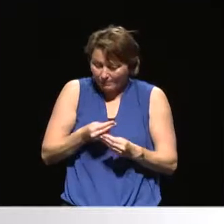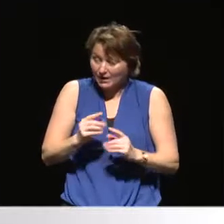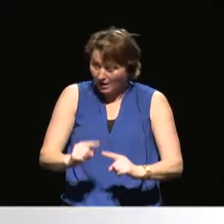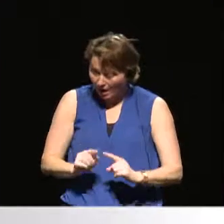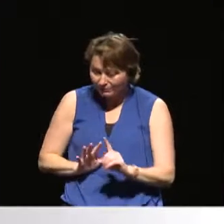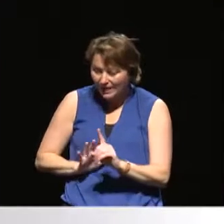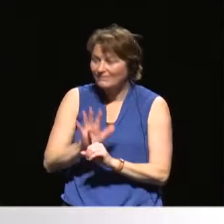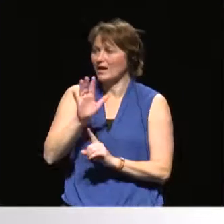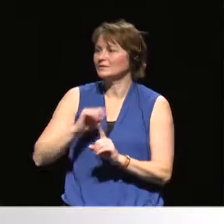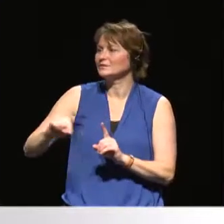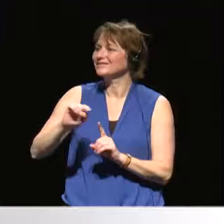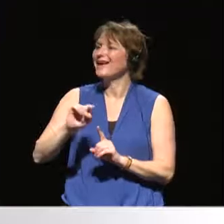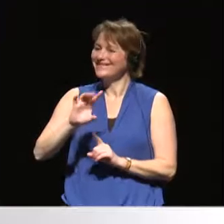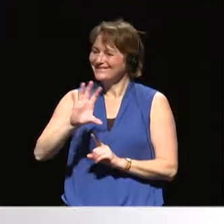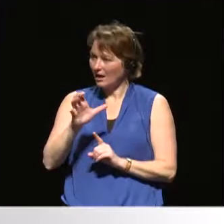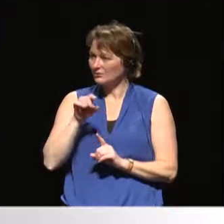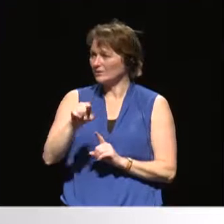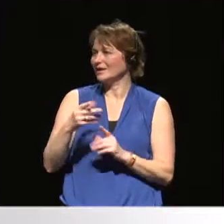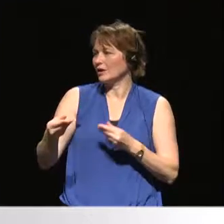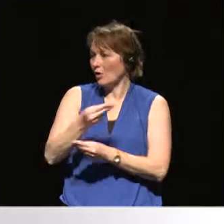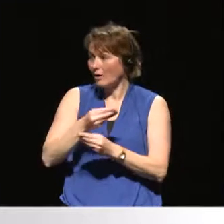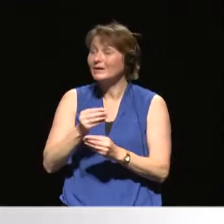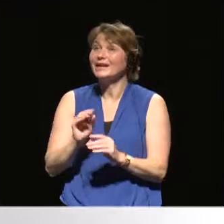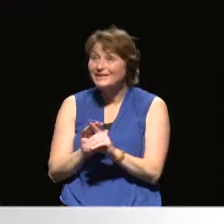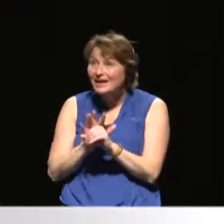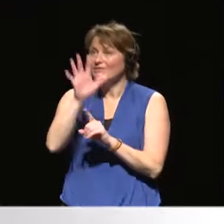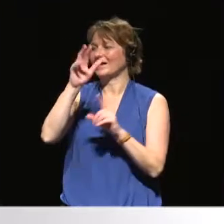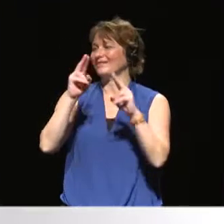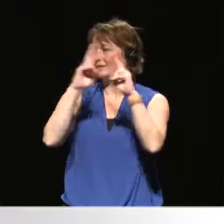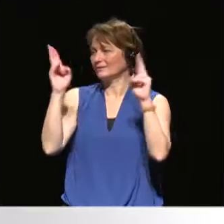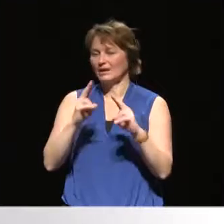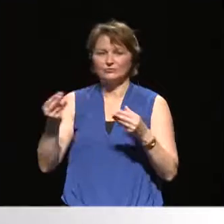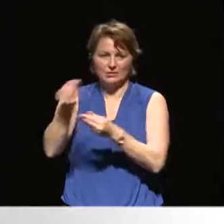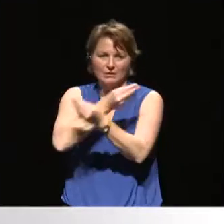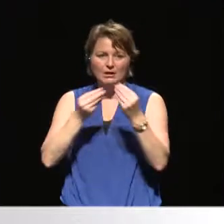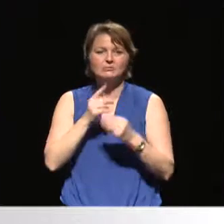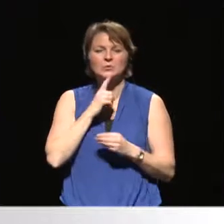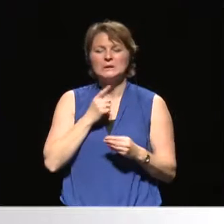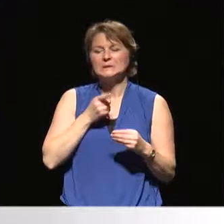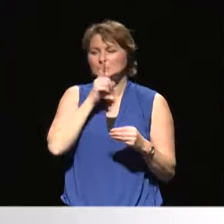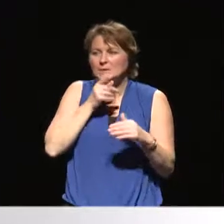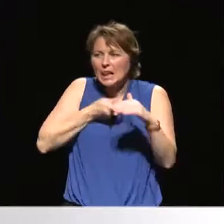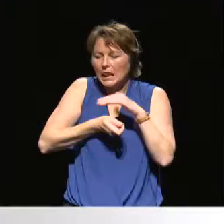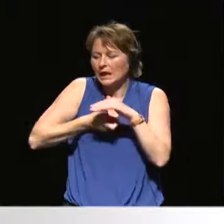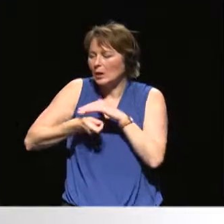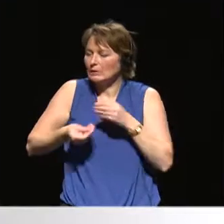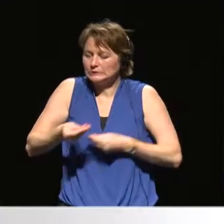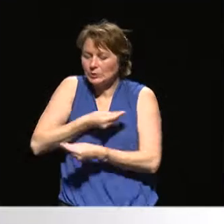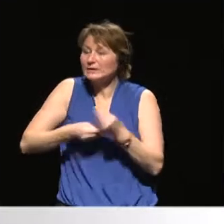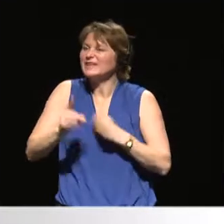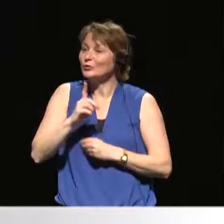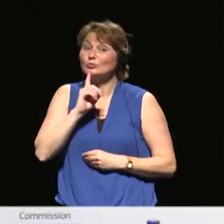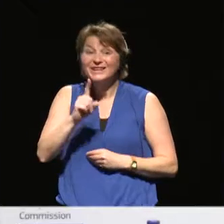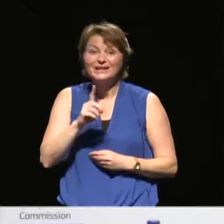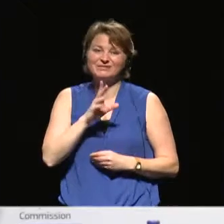and ultimately also to an international economy that is, through this illegal trade, financing conflict. And this is also the